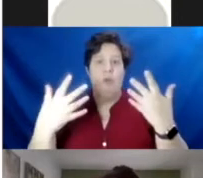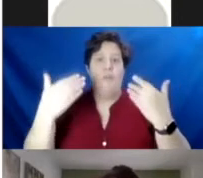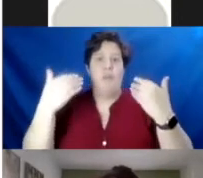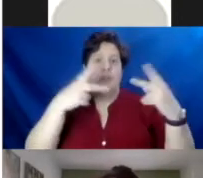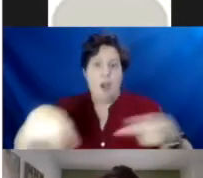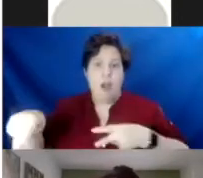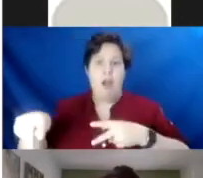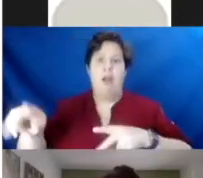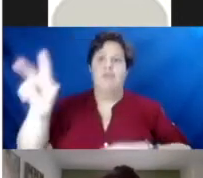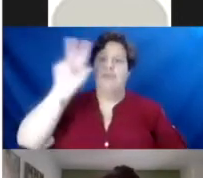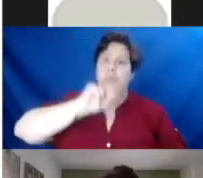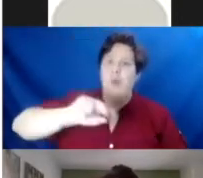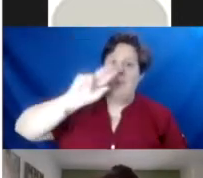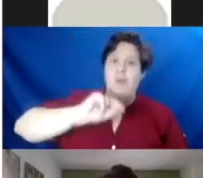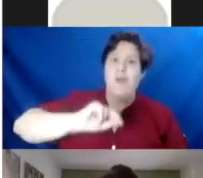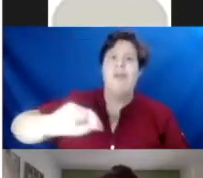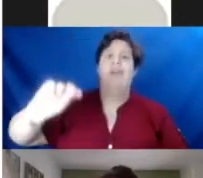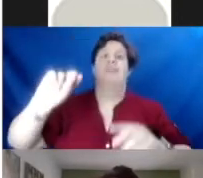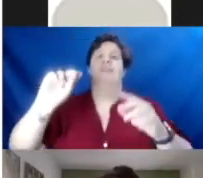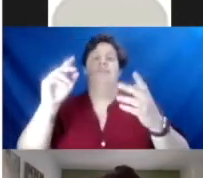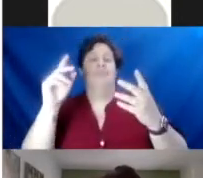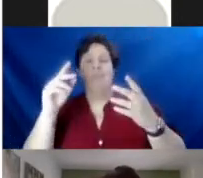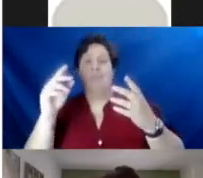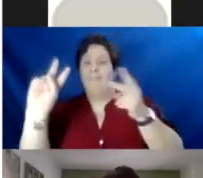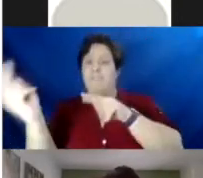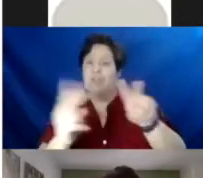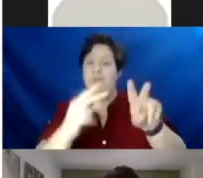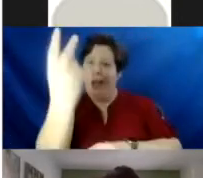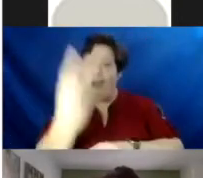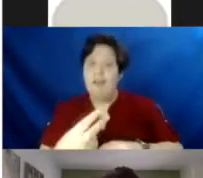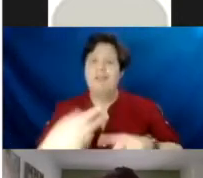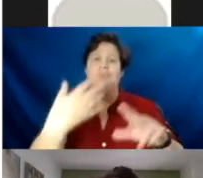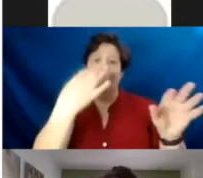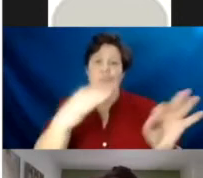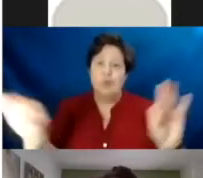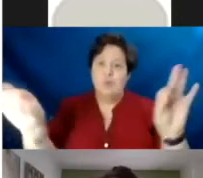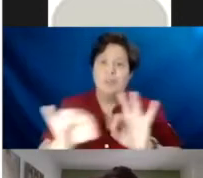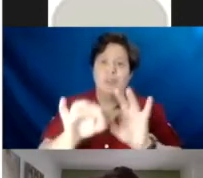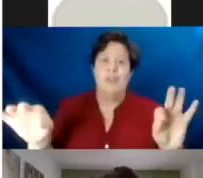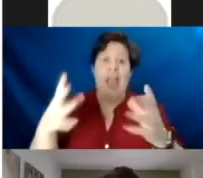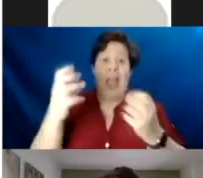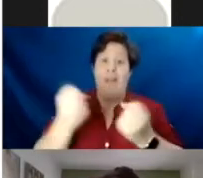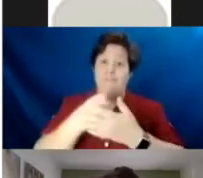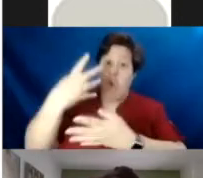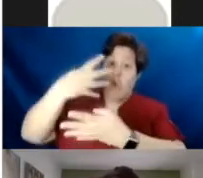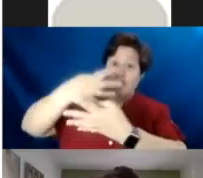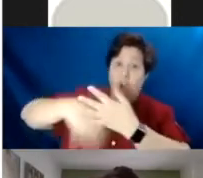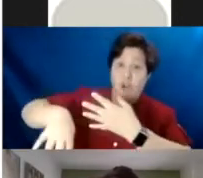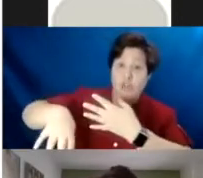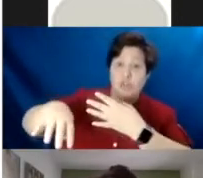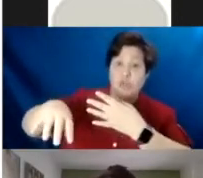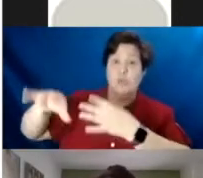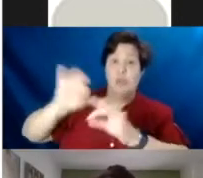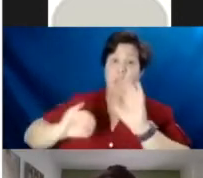word, visual art and music. Many of these represent a flourishing grassroots scene, but Lewisham is also home